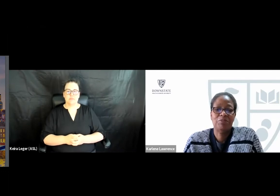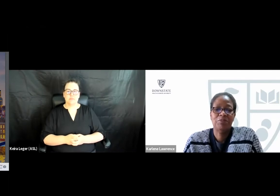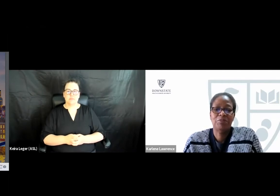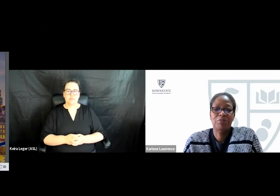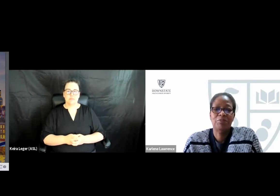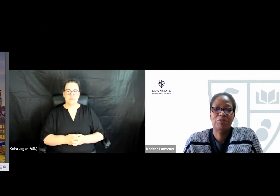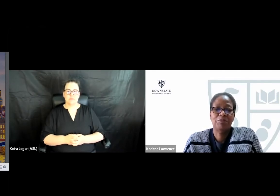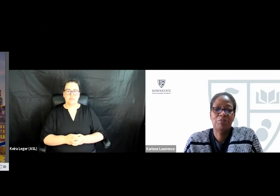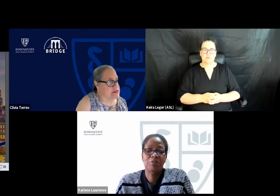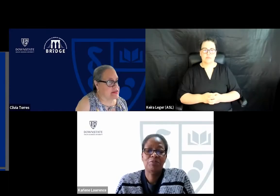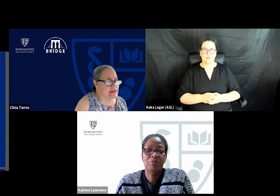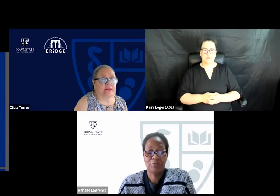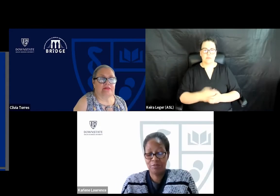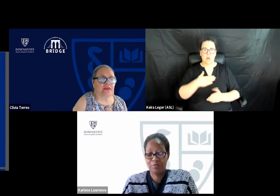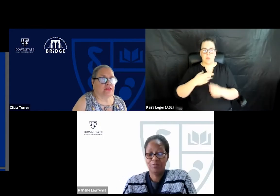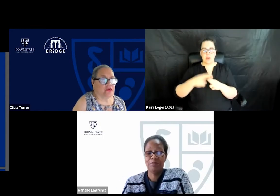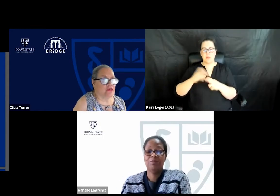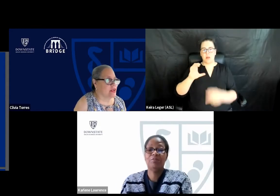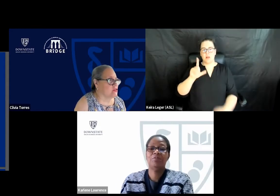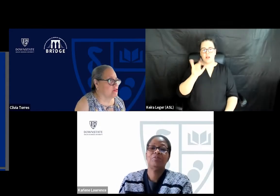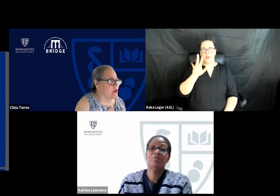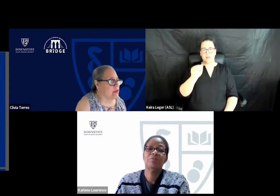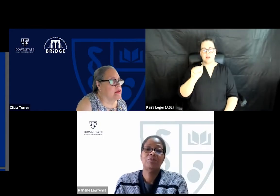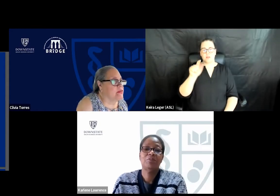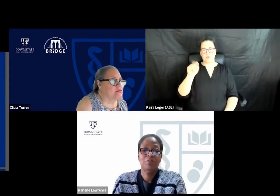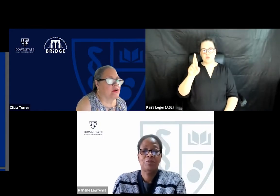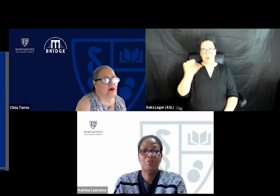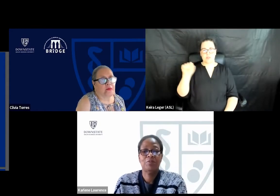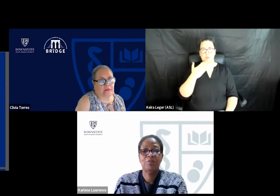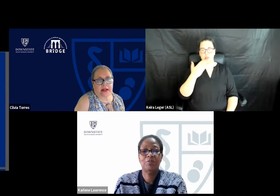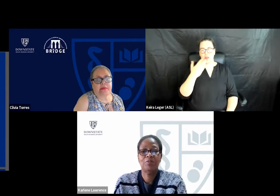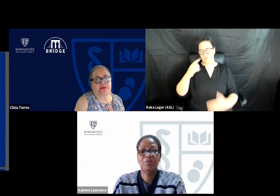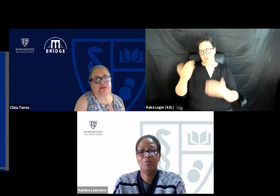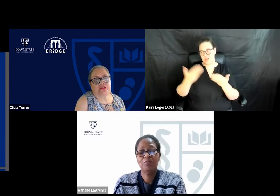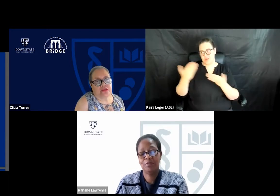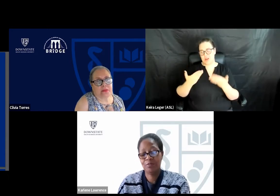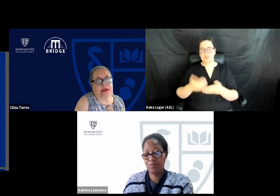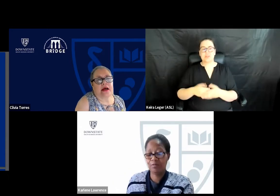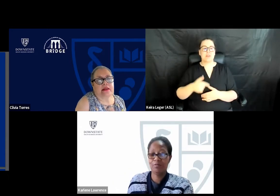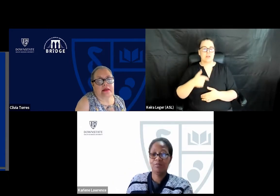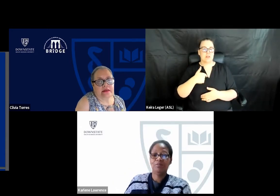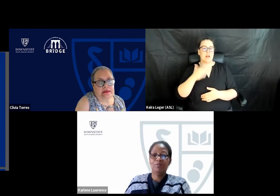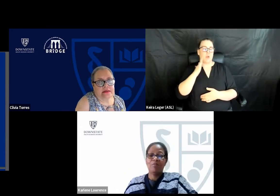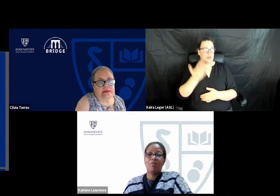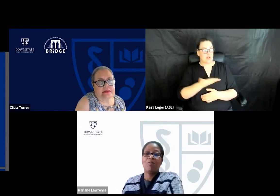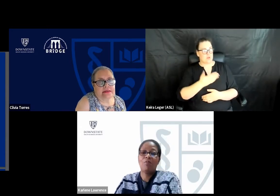Hi, good afternoon. I'm Clivia Torres, and thank you for the introduction, Dr. Gerard. So, and I'm going to just introduce my